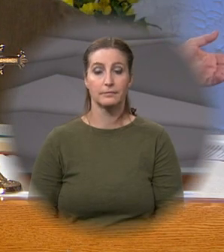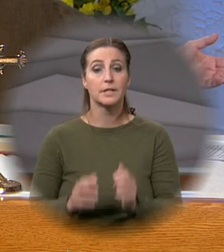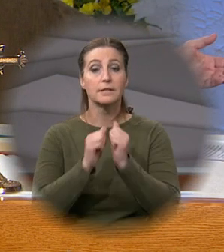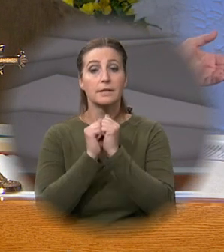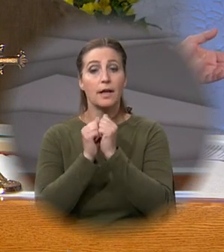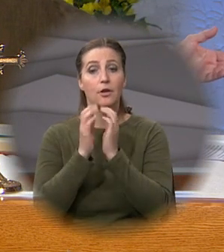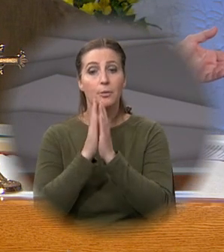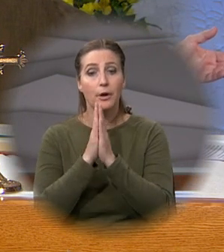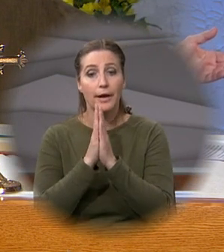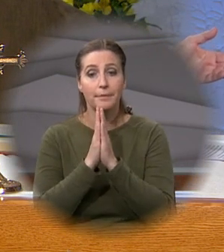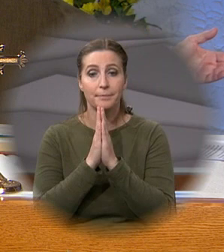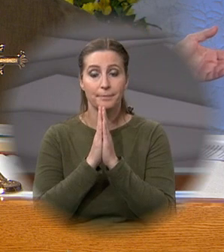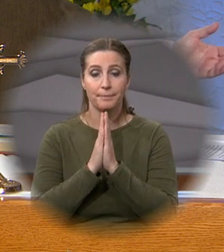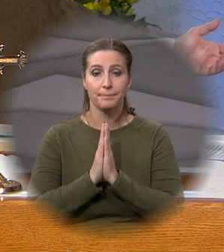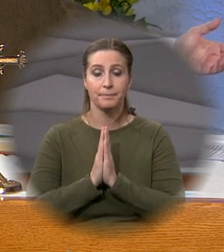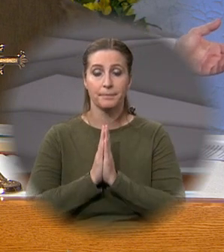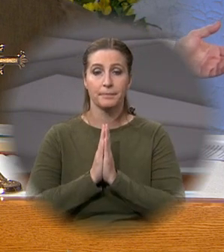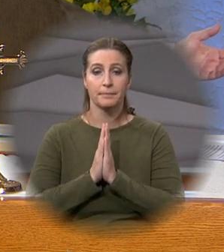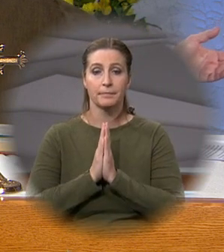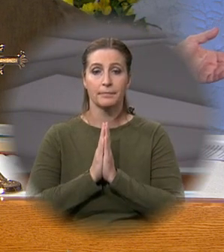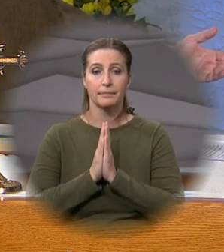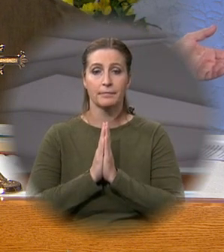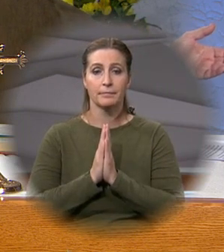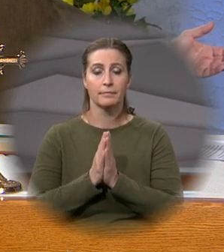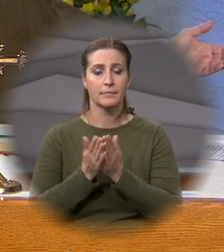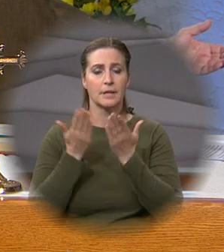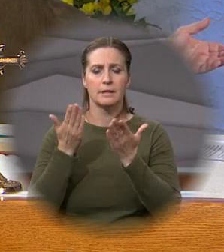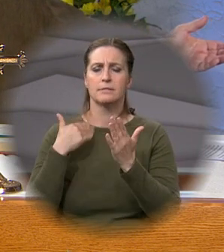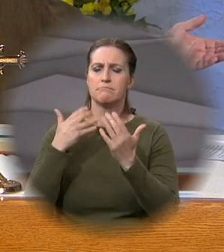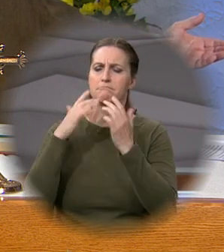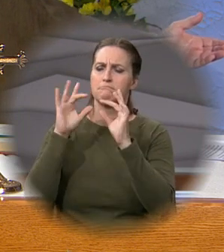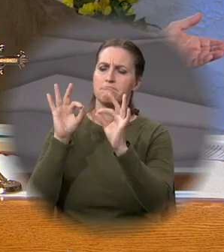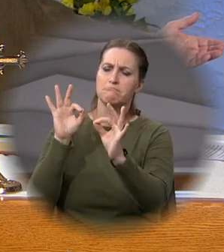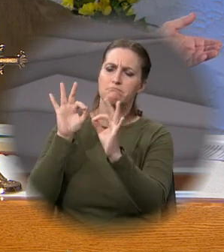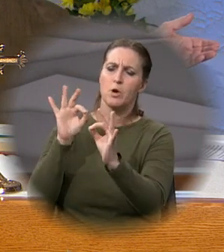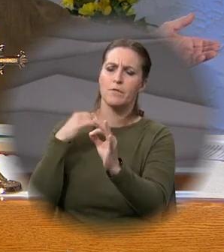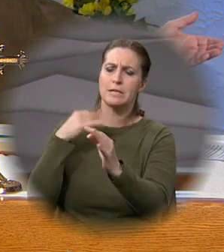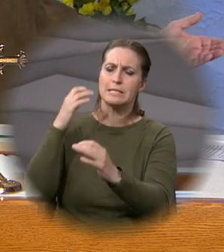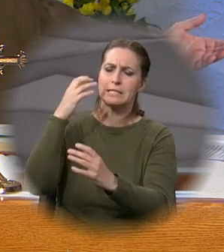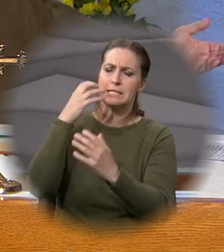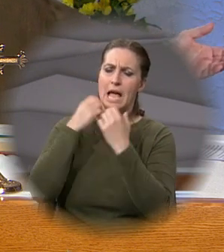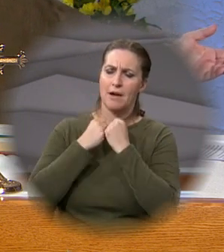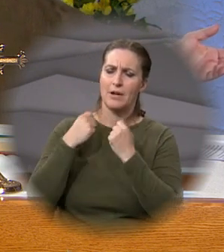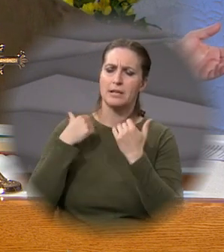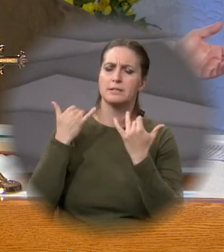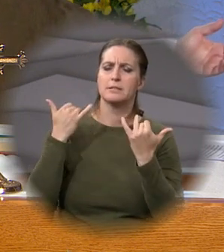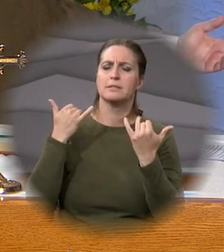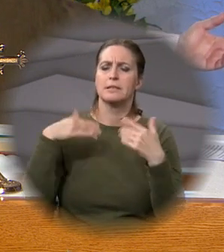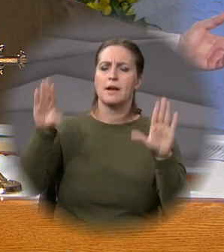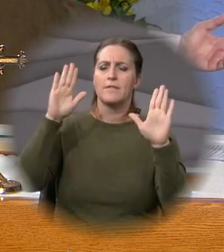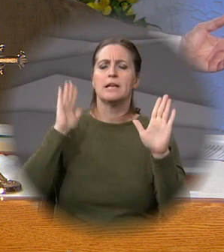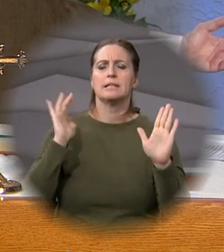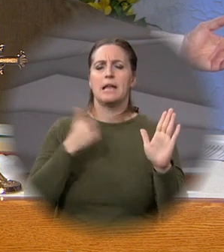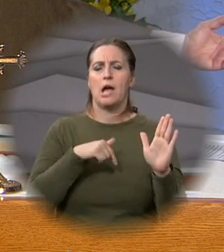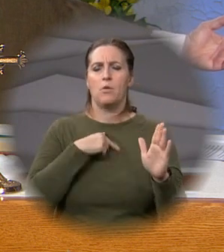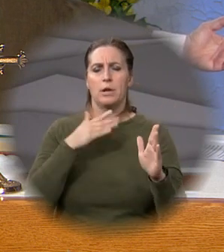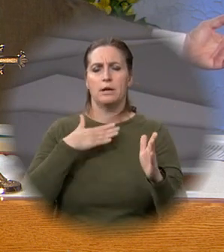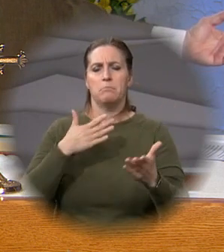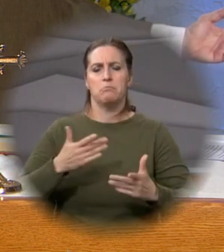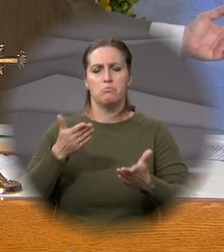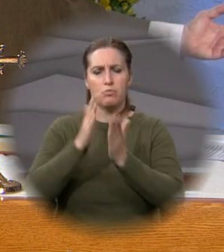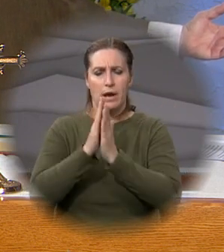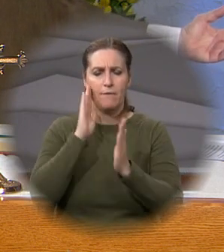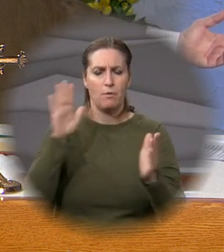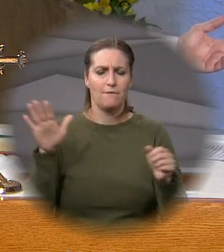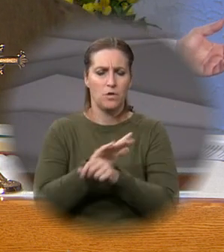Let us pray. May this divine sacrifice we have offered and received fill us with life, O Lord, we pray, so